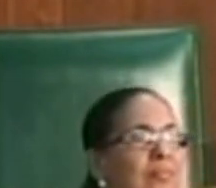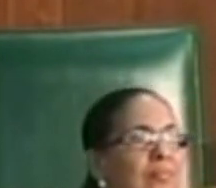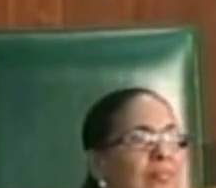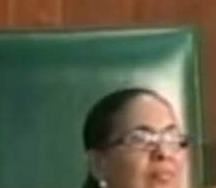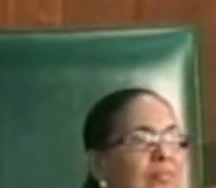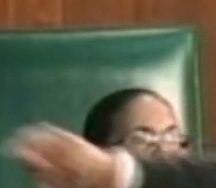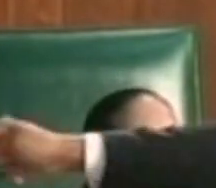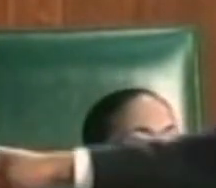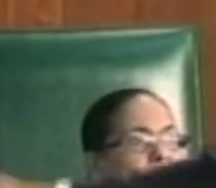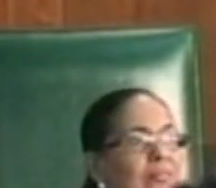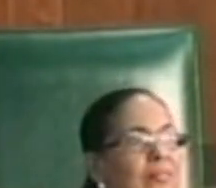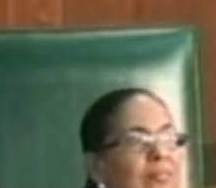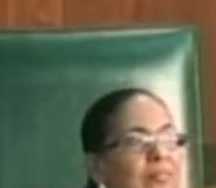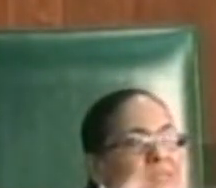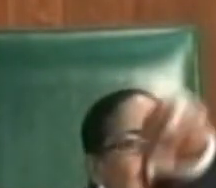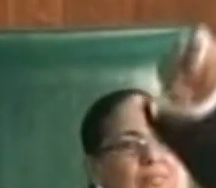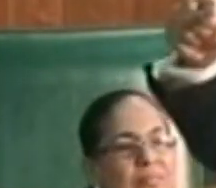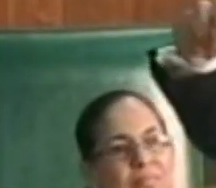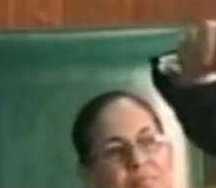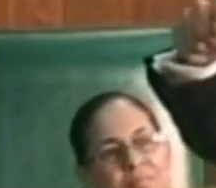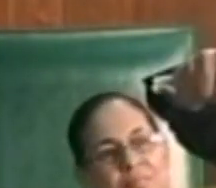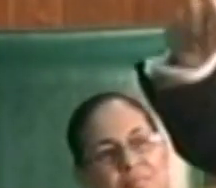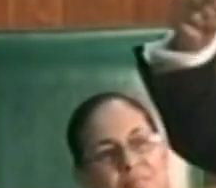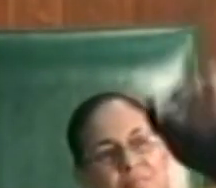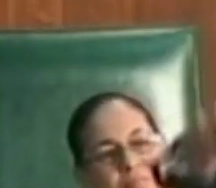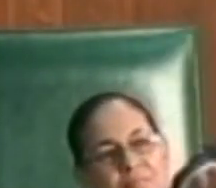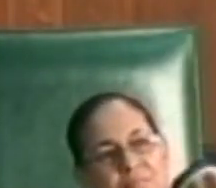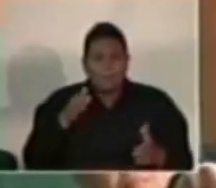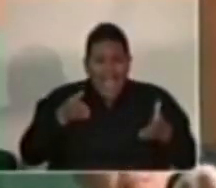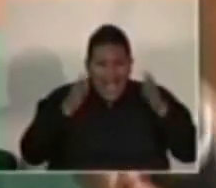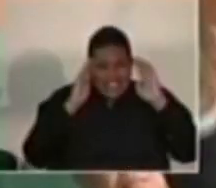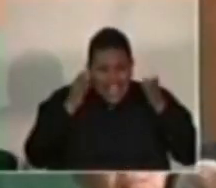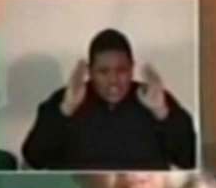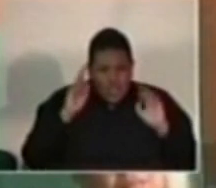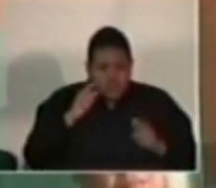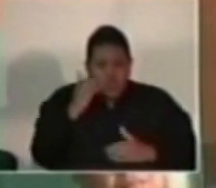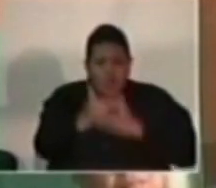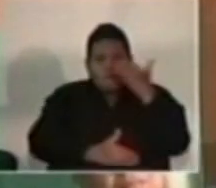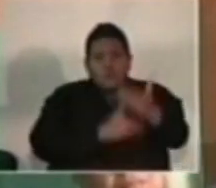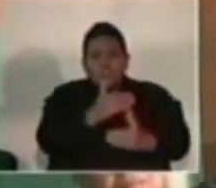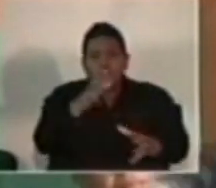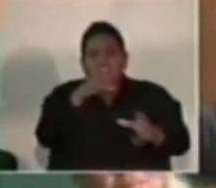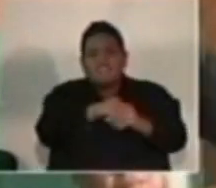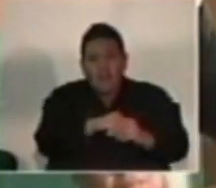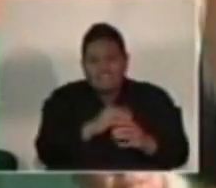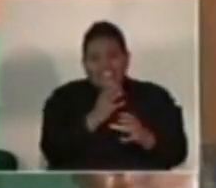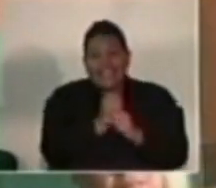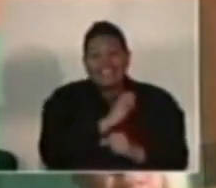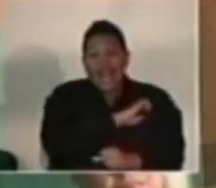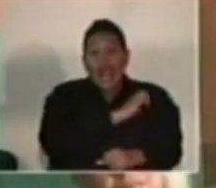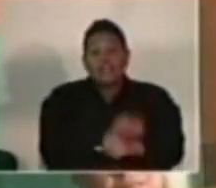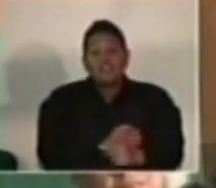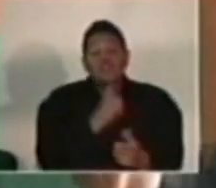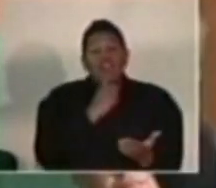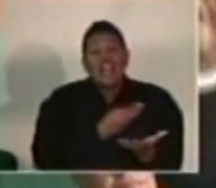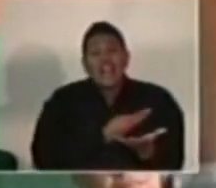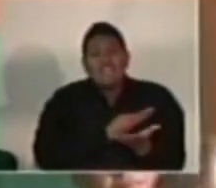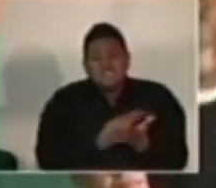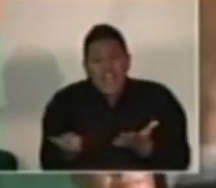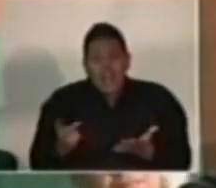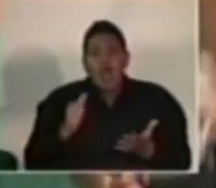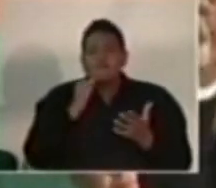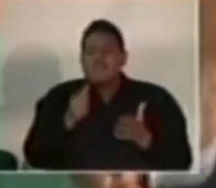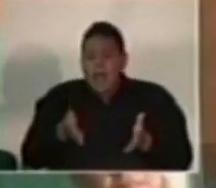concern is to get the energy and not to pay attention to the procedure. It is the failure of